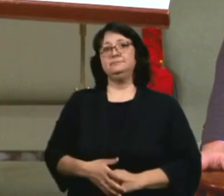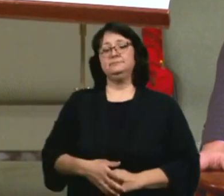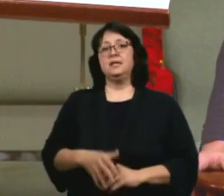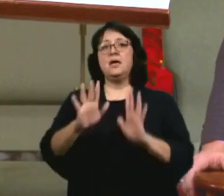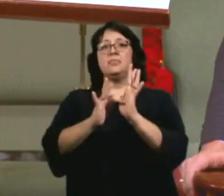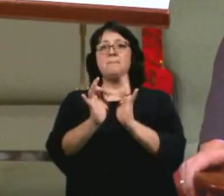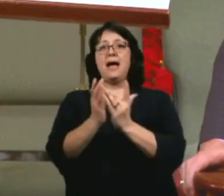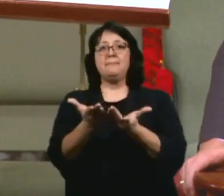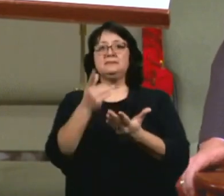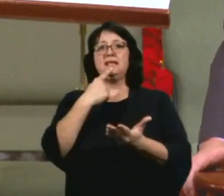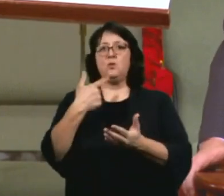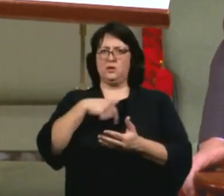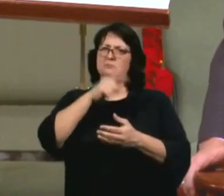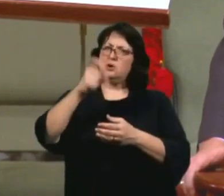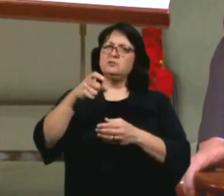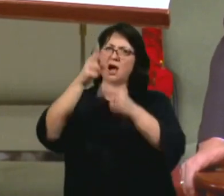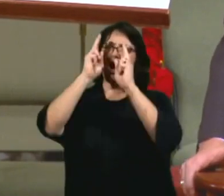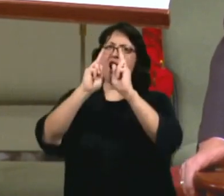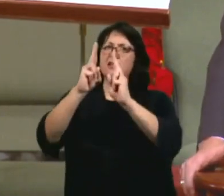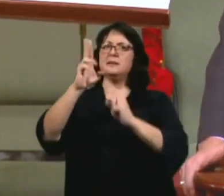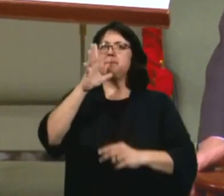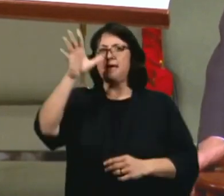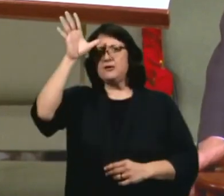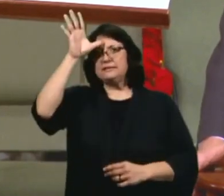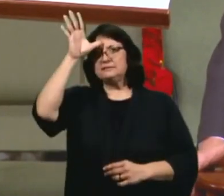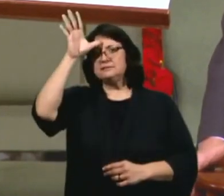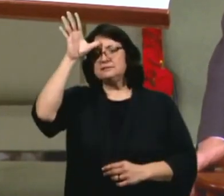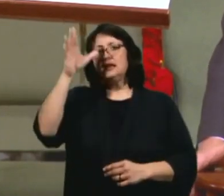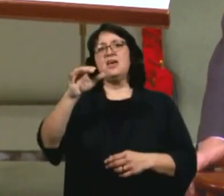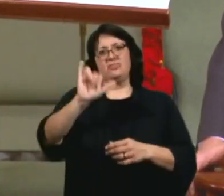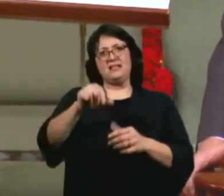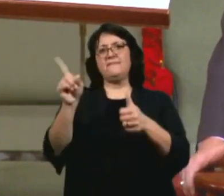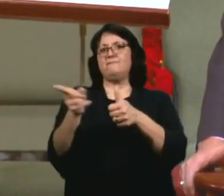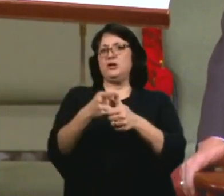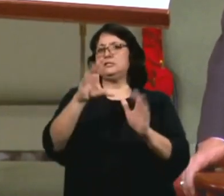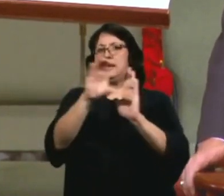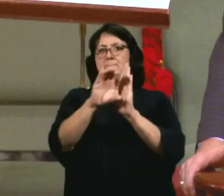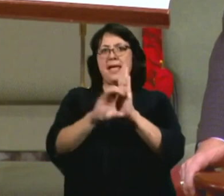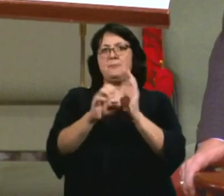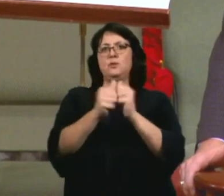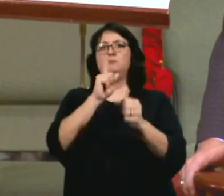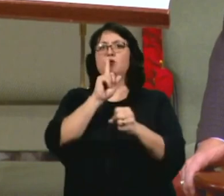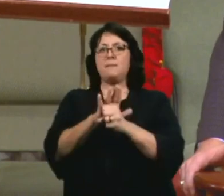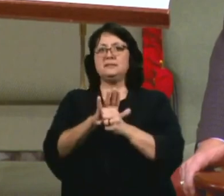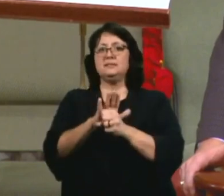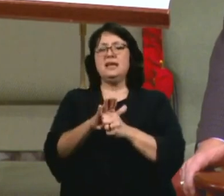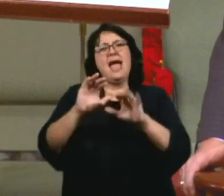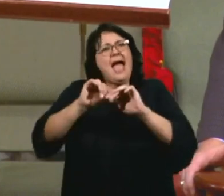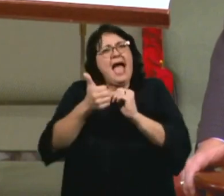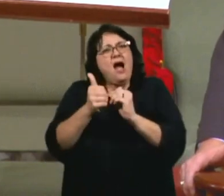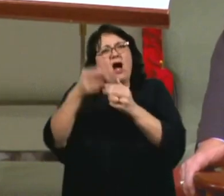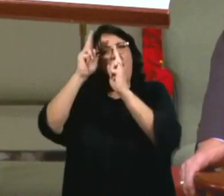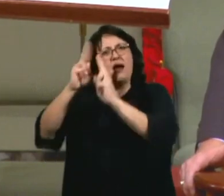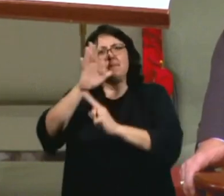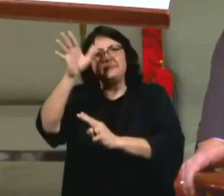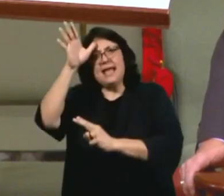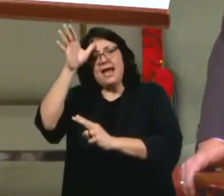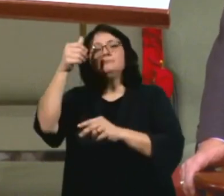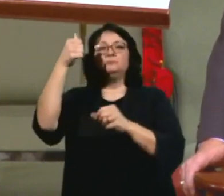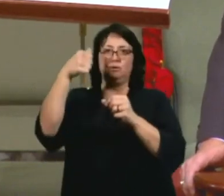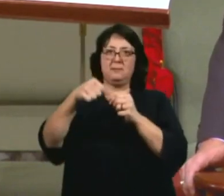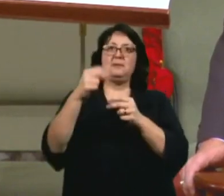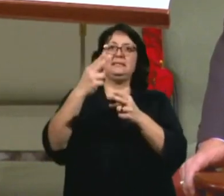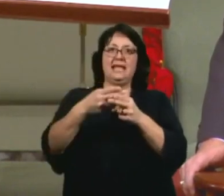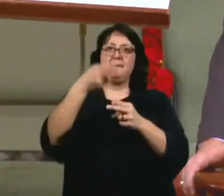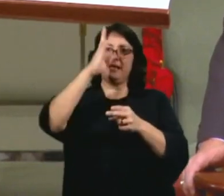Bible tells us, we're supposed to honor our parents. It's the first commandment with promise. One of the ways you do that is remembering the name that